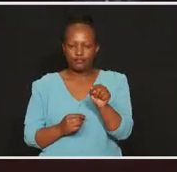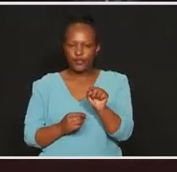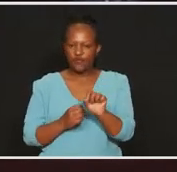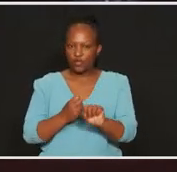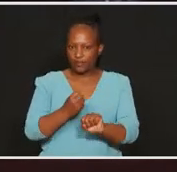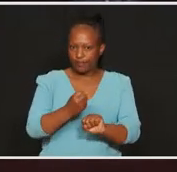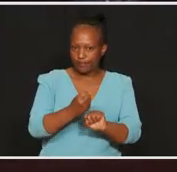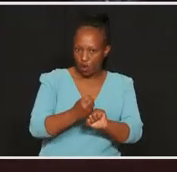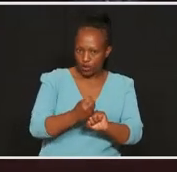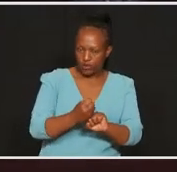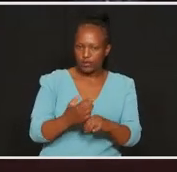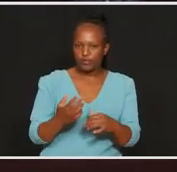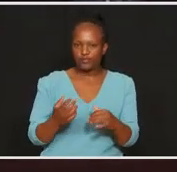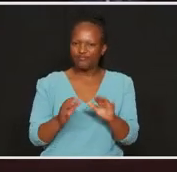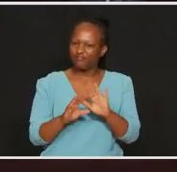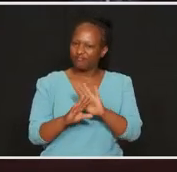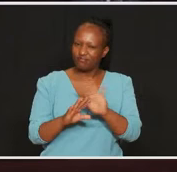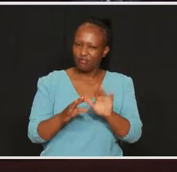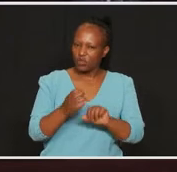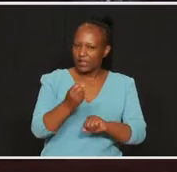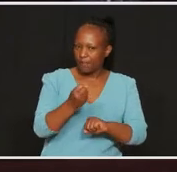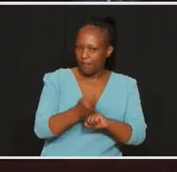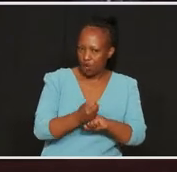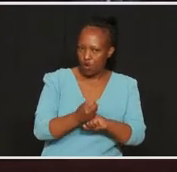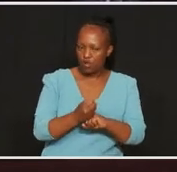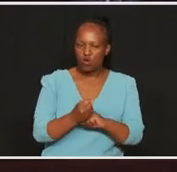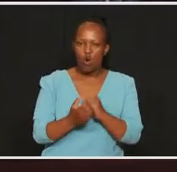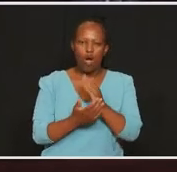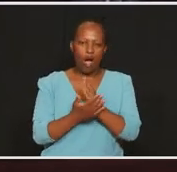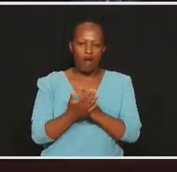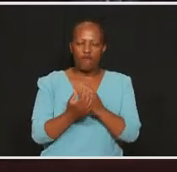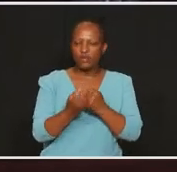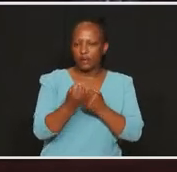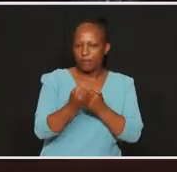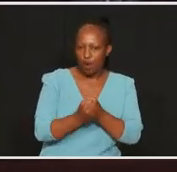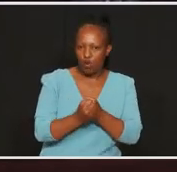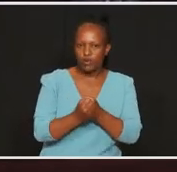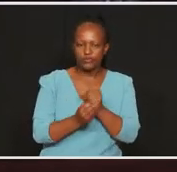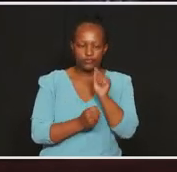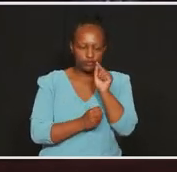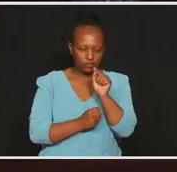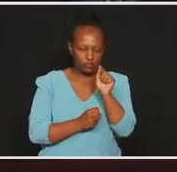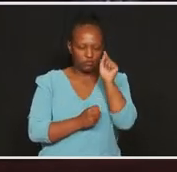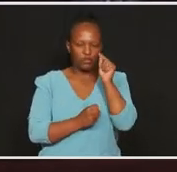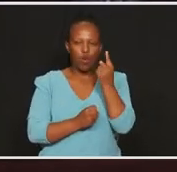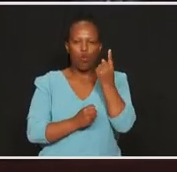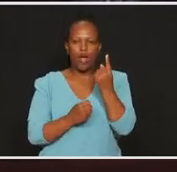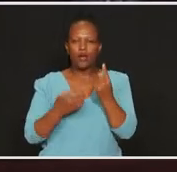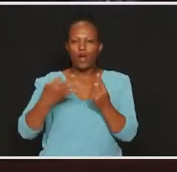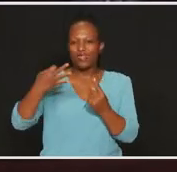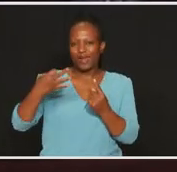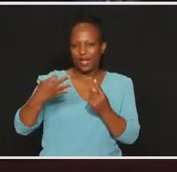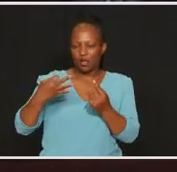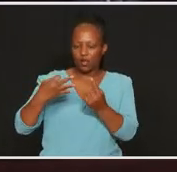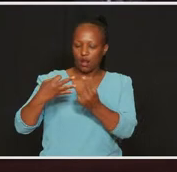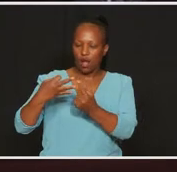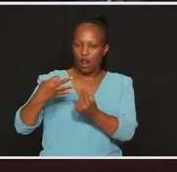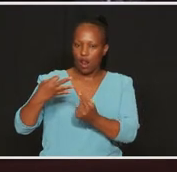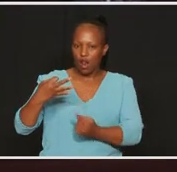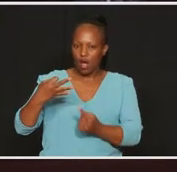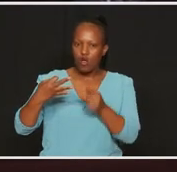support you're not supporting or you partially support so there's three options you choose one